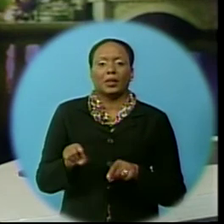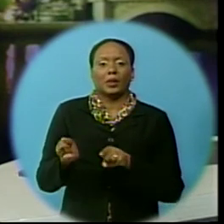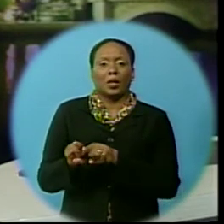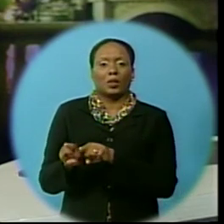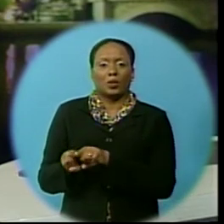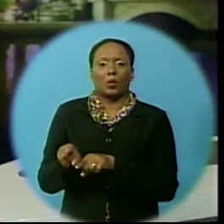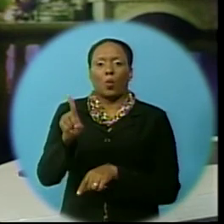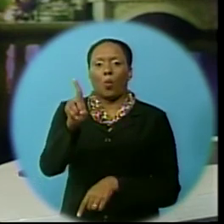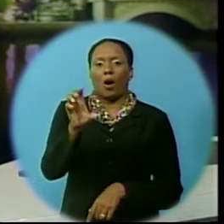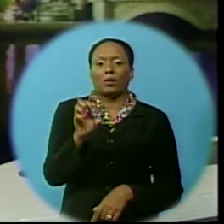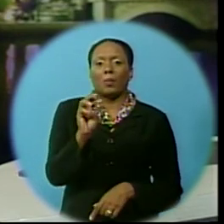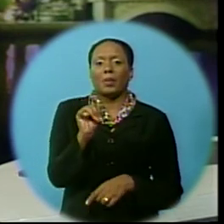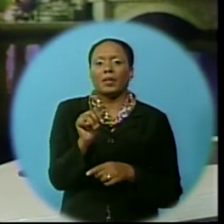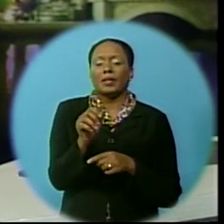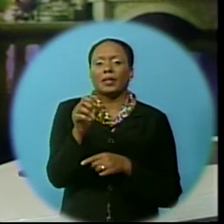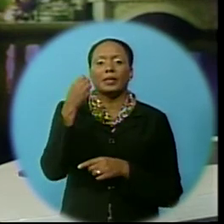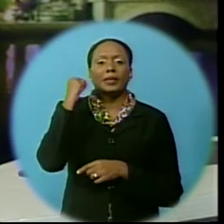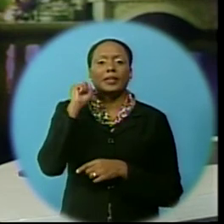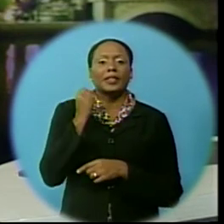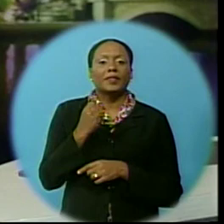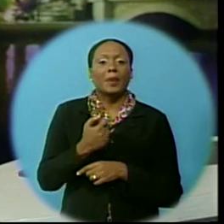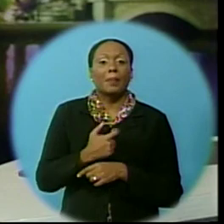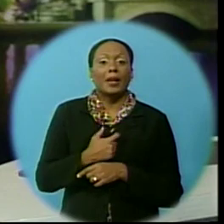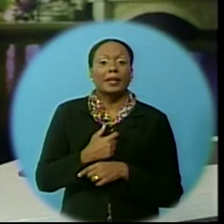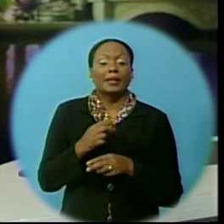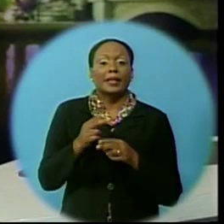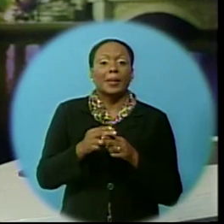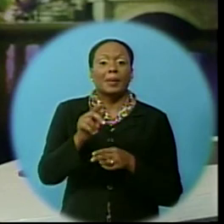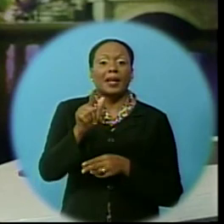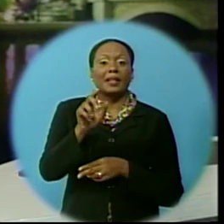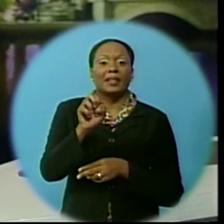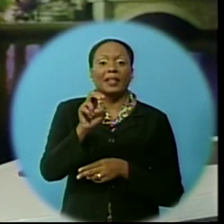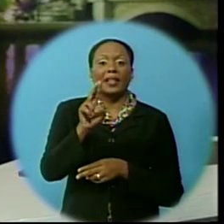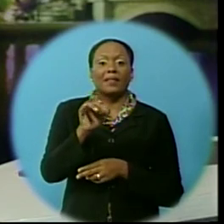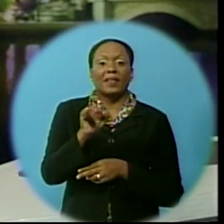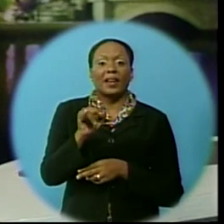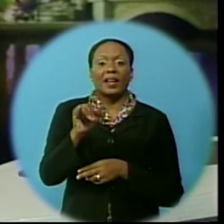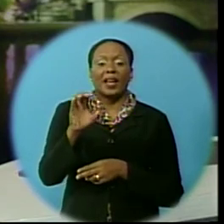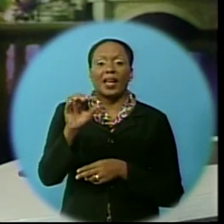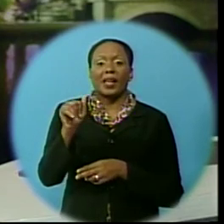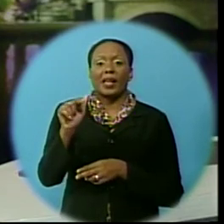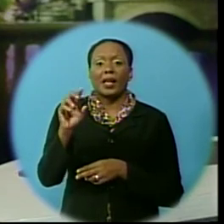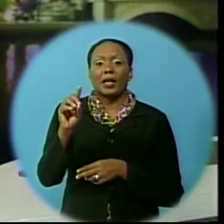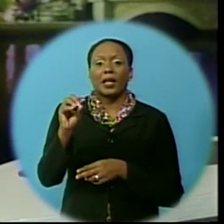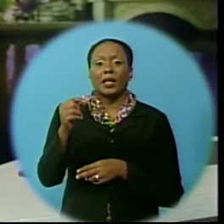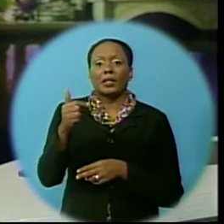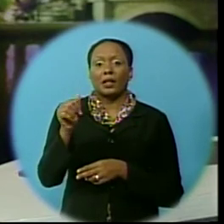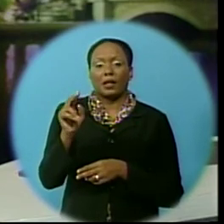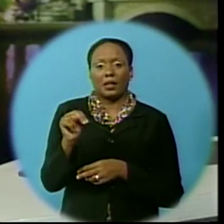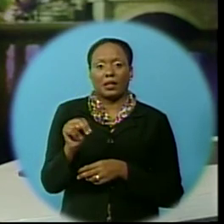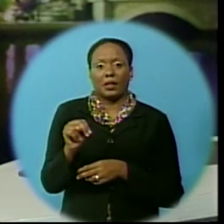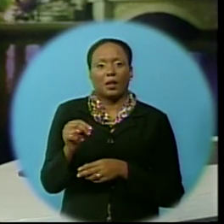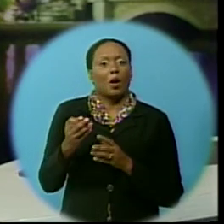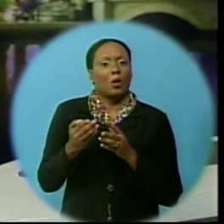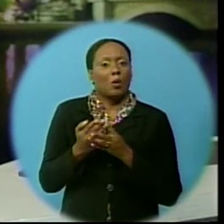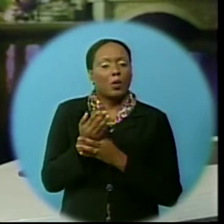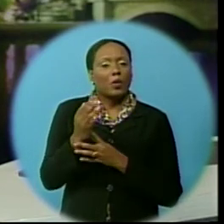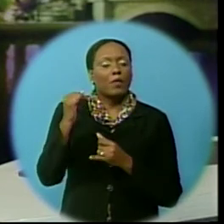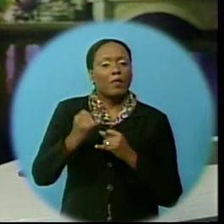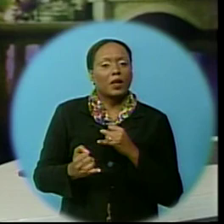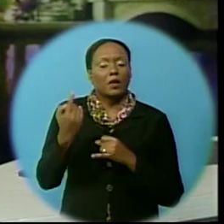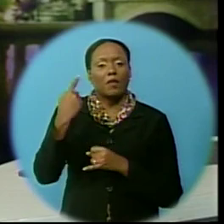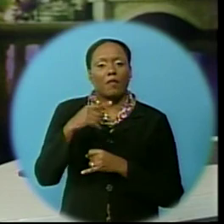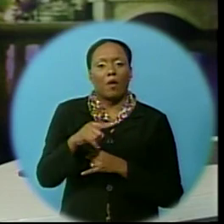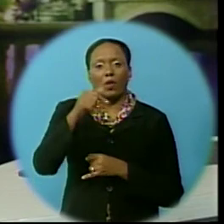the 100-meter silver medalist Levi Cadogan is into the final of the men's 200 meters. He finished 4th in semi-final number